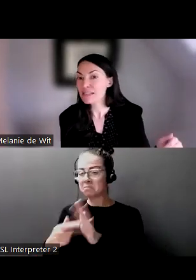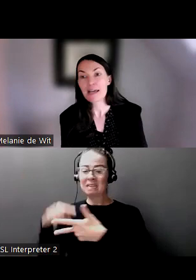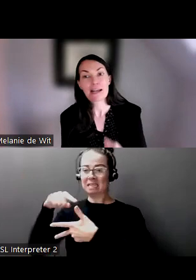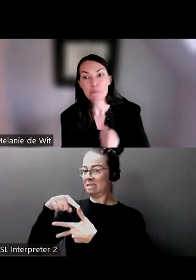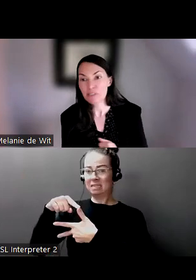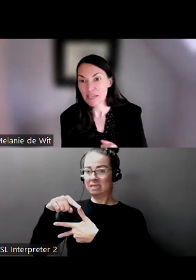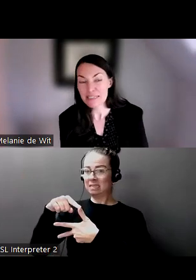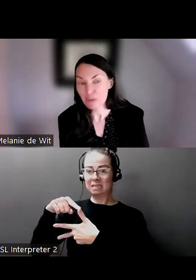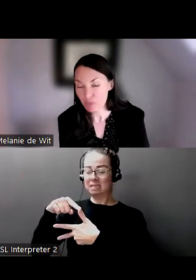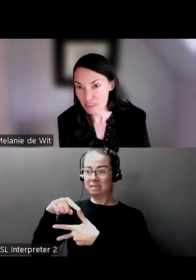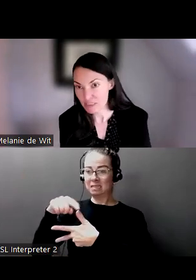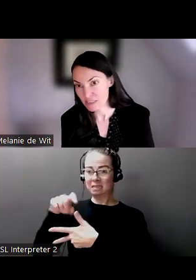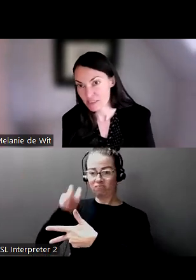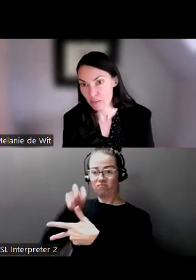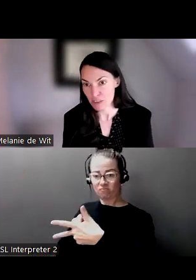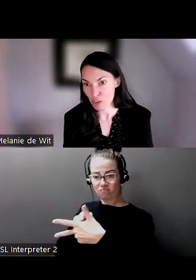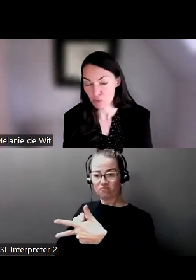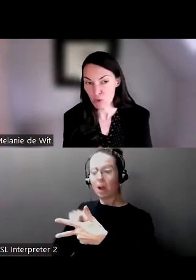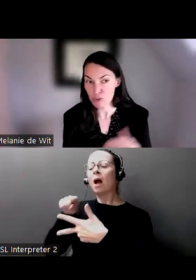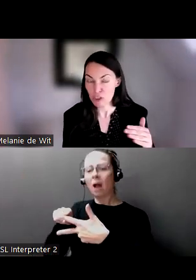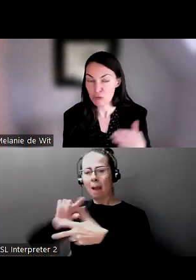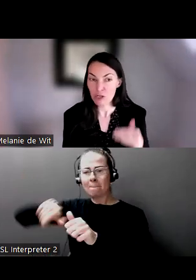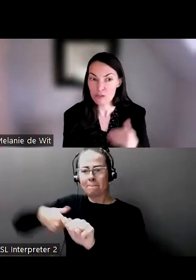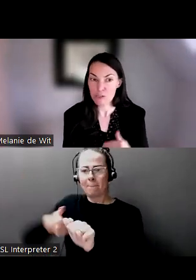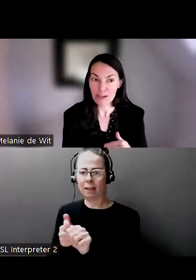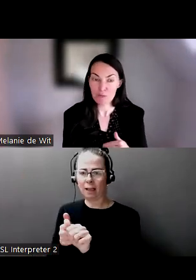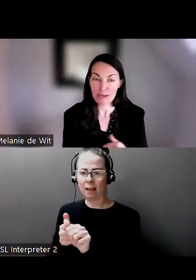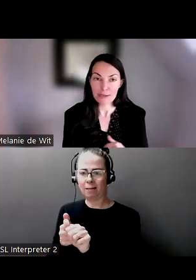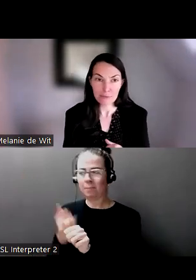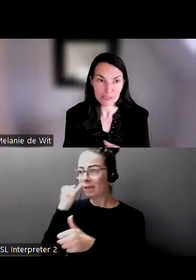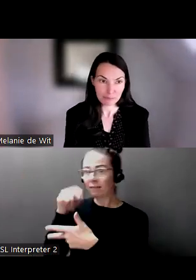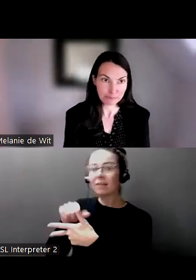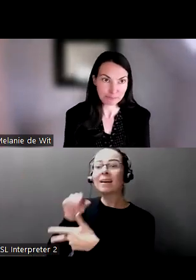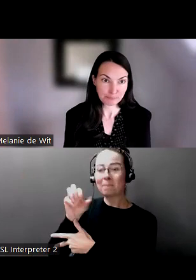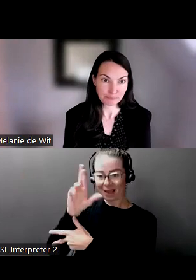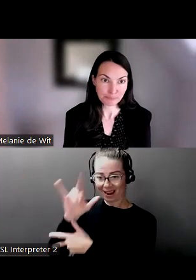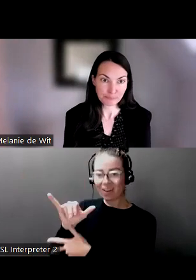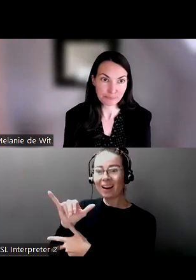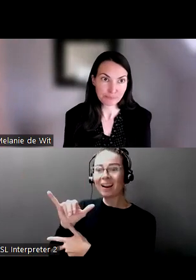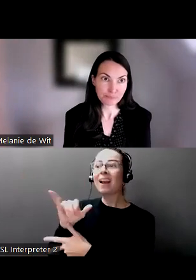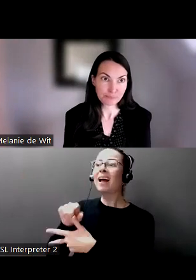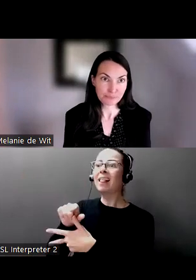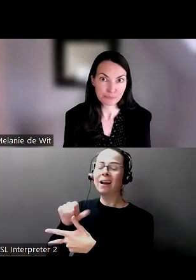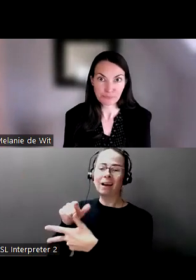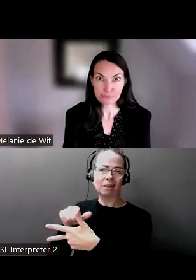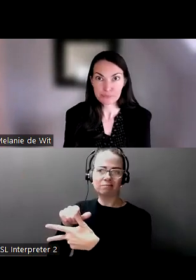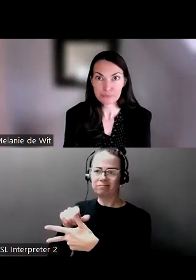resigns, then I would like David to step into the role. So you can also have backups.